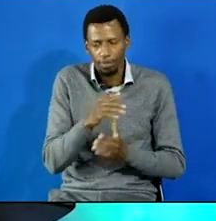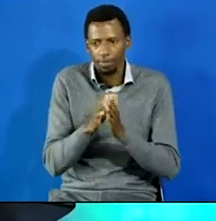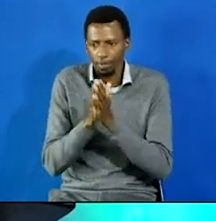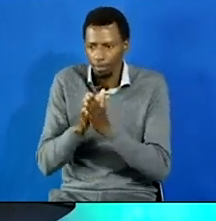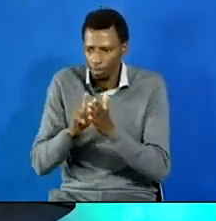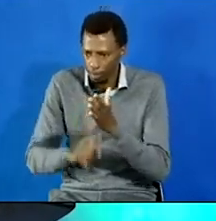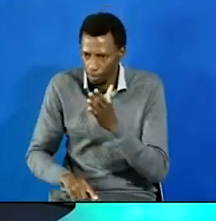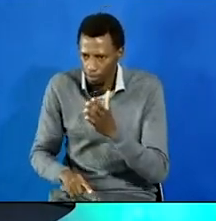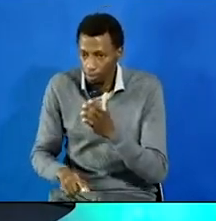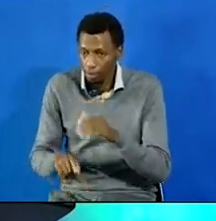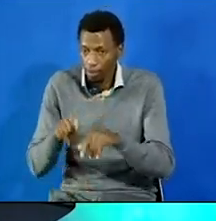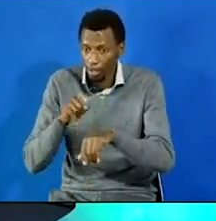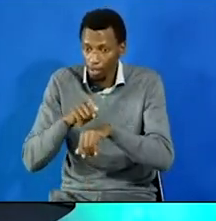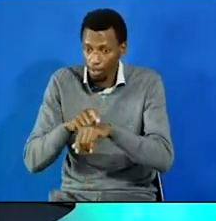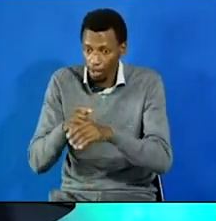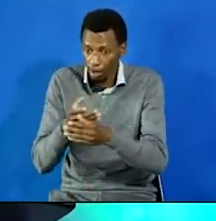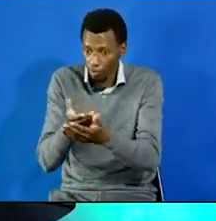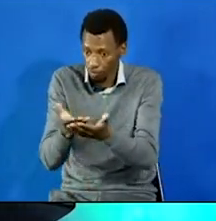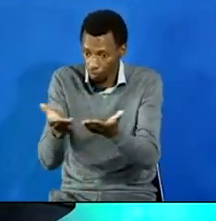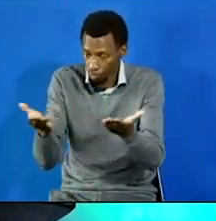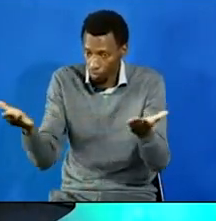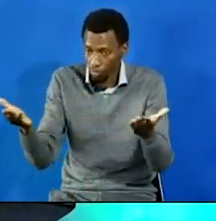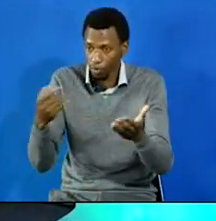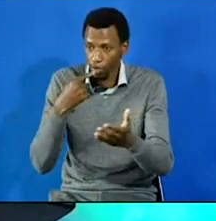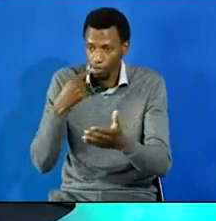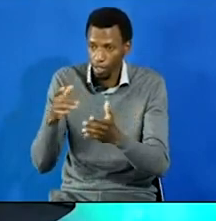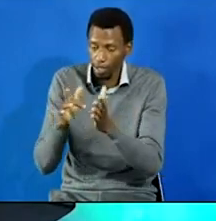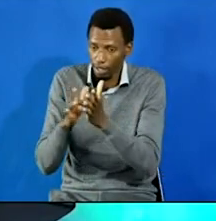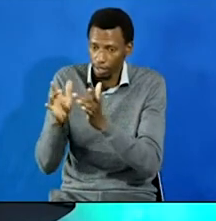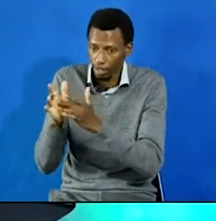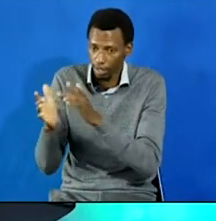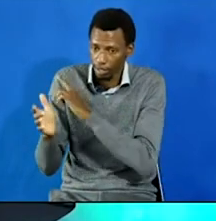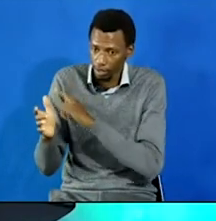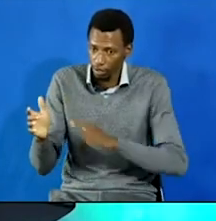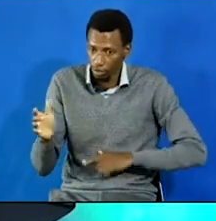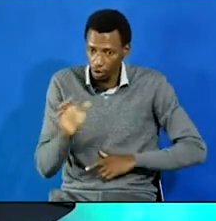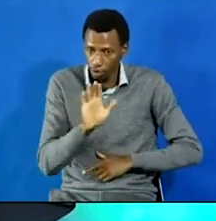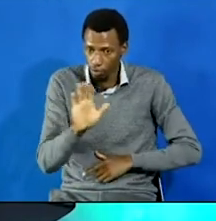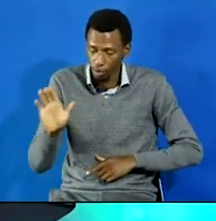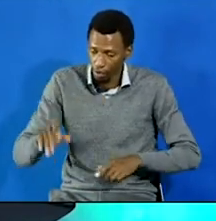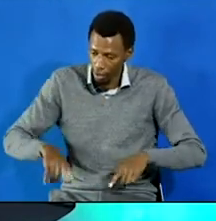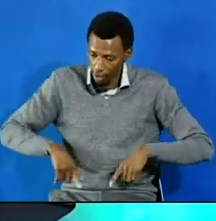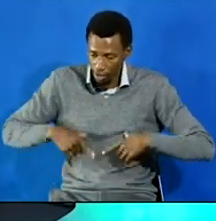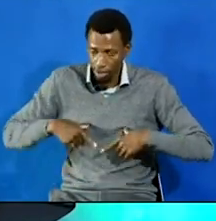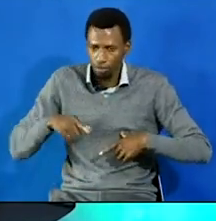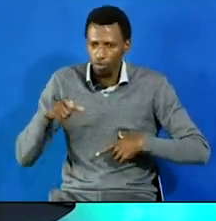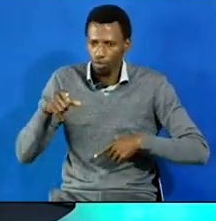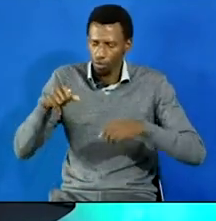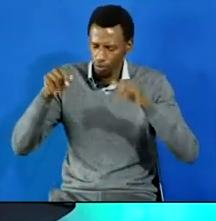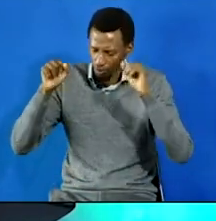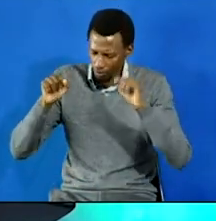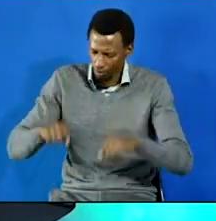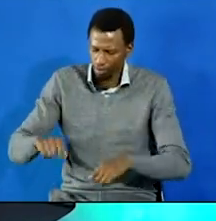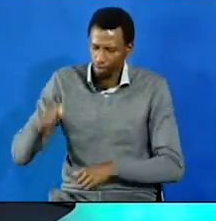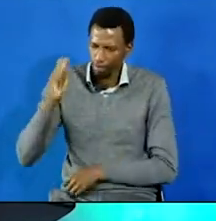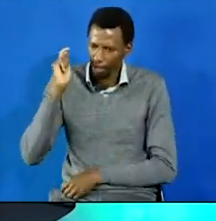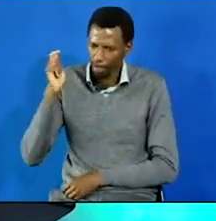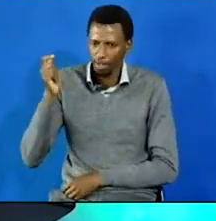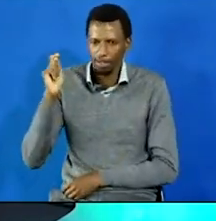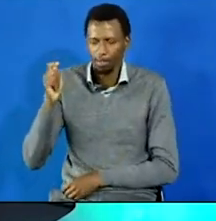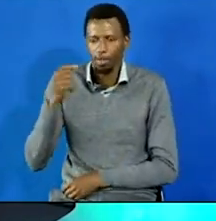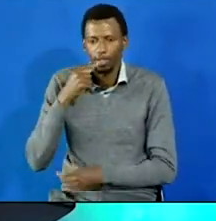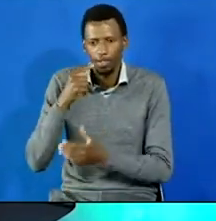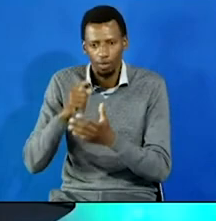brethren, that as we say he is the Lord of our lives, that he can also say and testify that